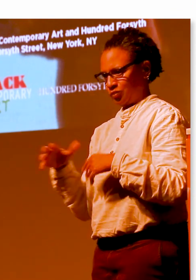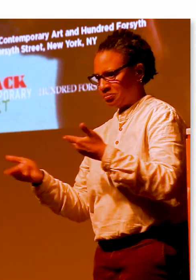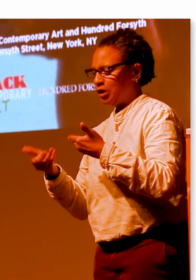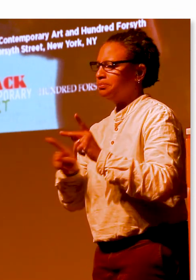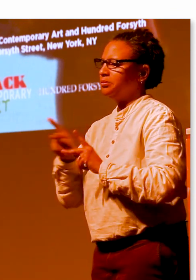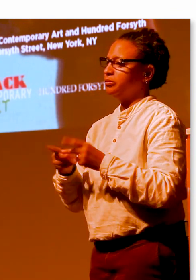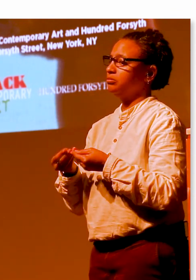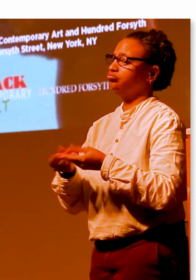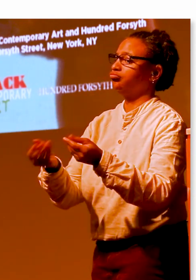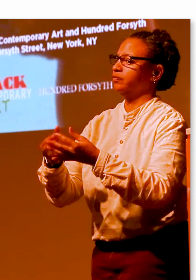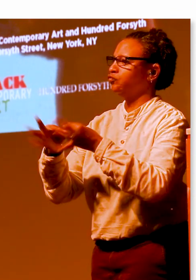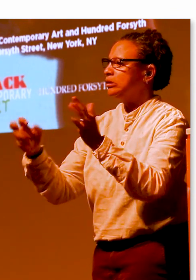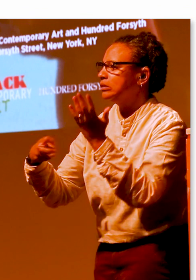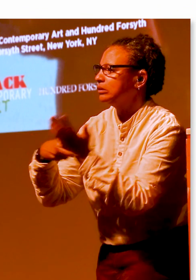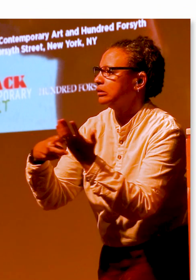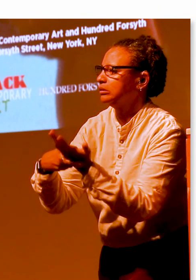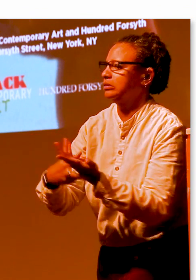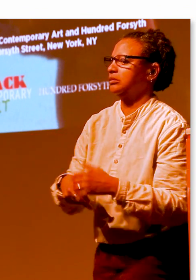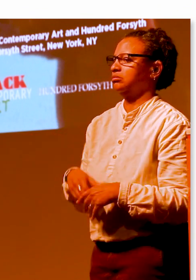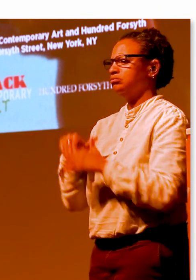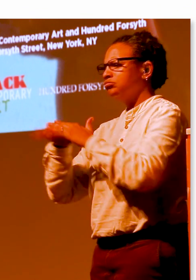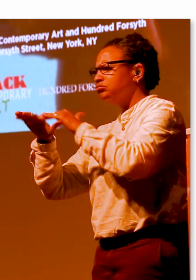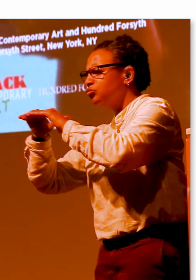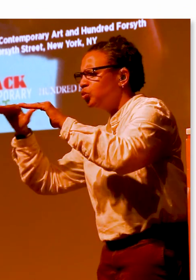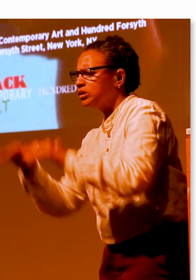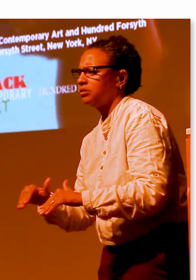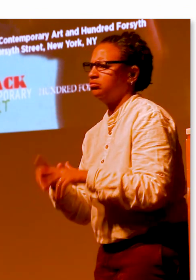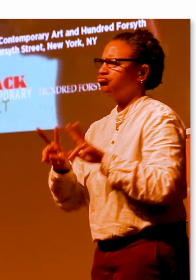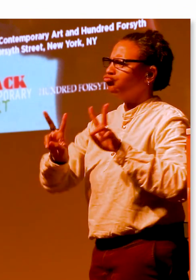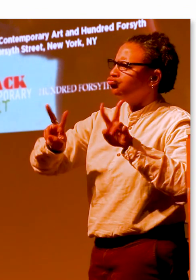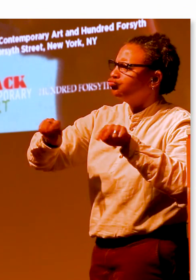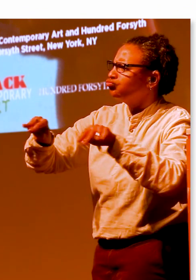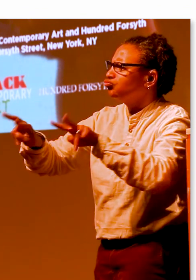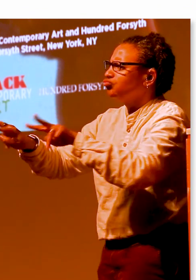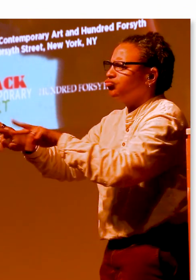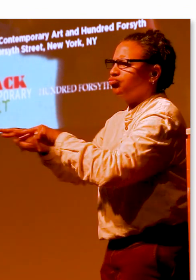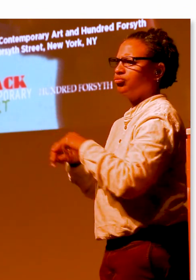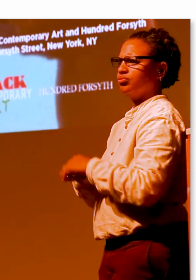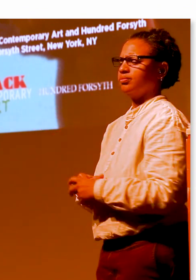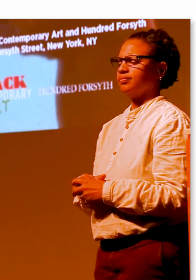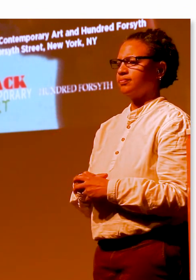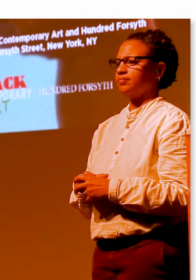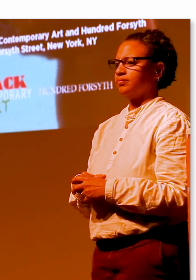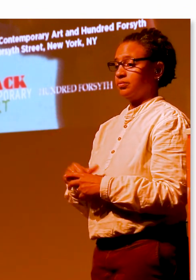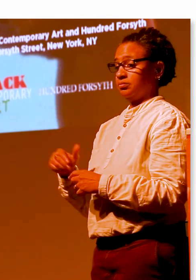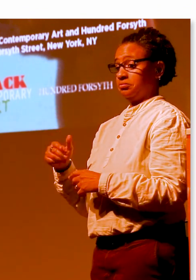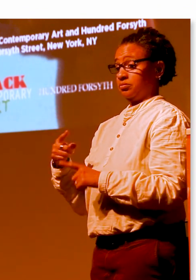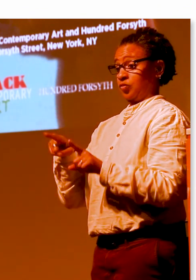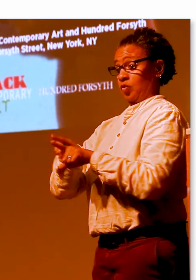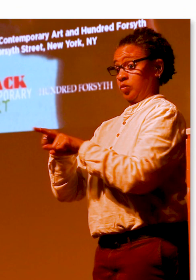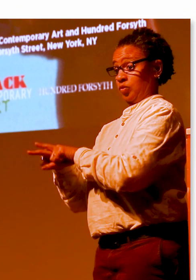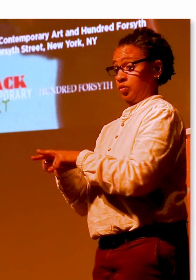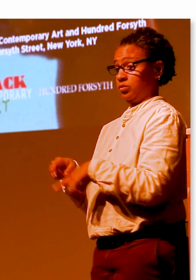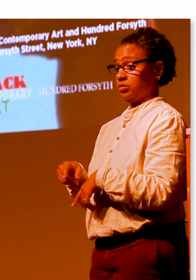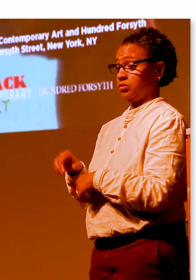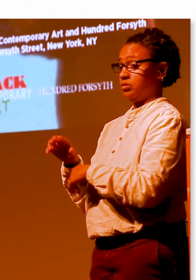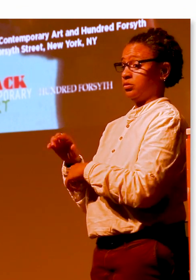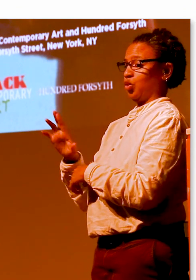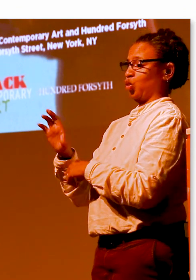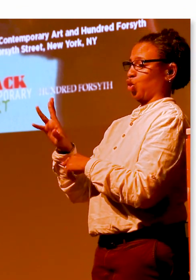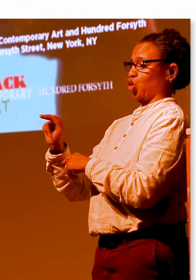of co-viewing. And then I also curated like the one exhibition that I've ever curated and probably will ever curate. Shout out to the curators in the